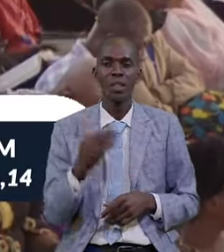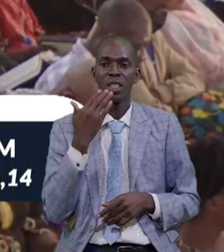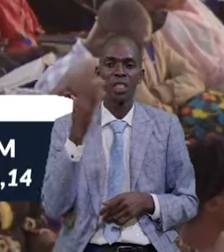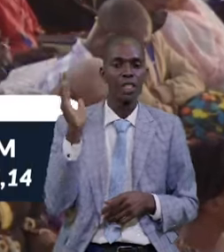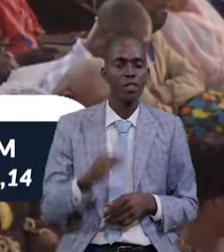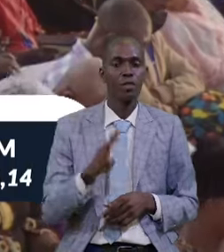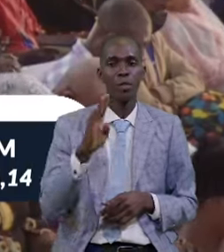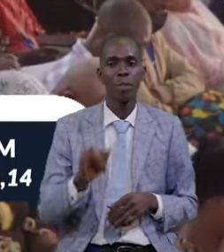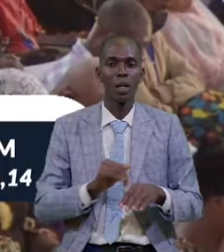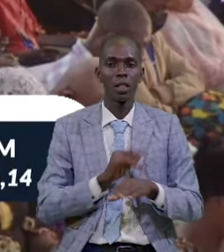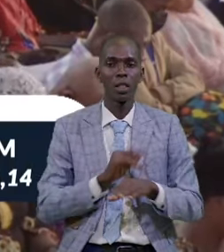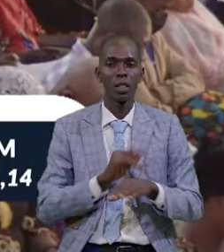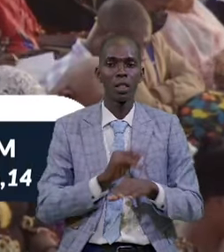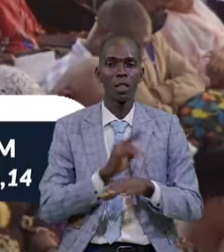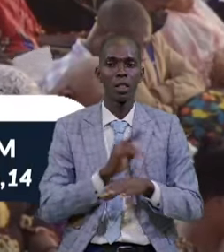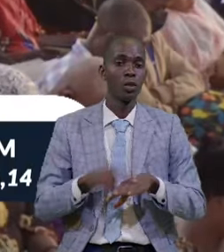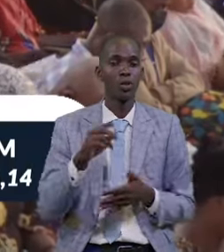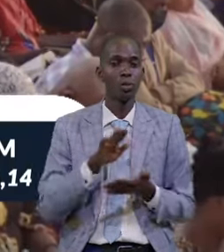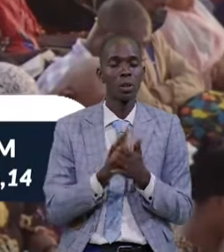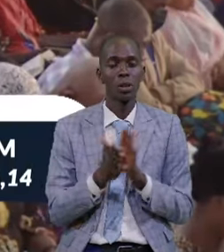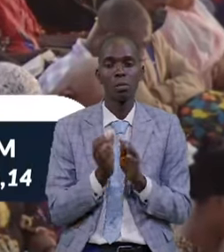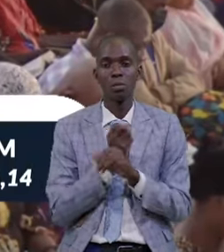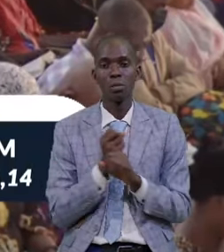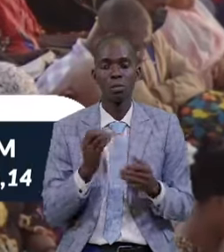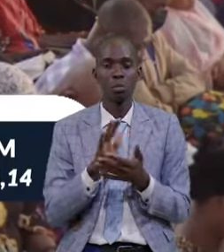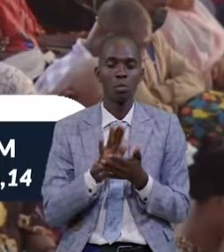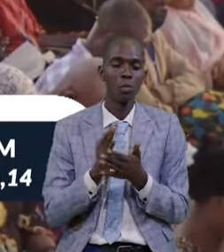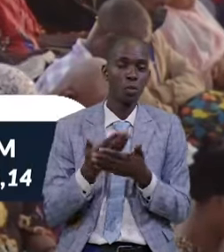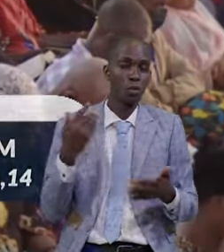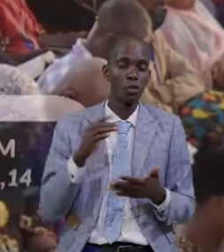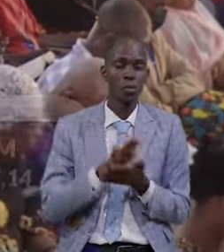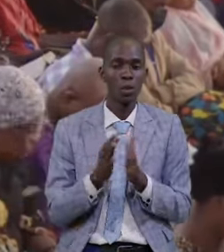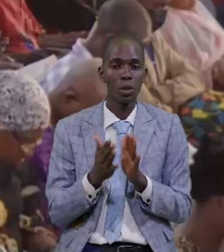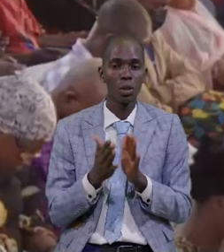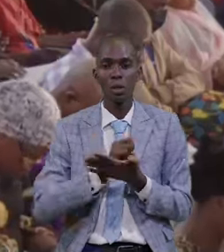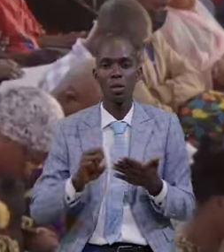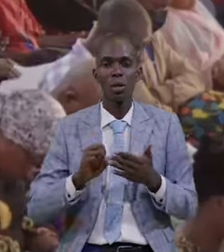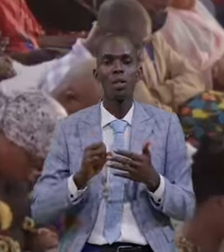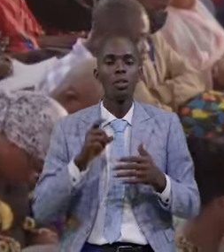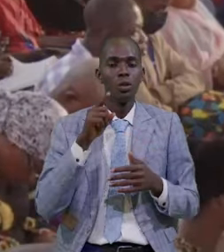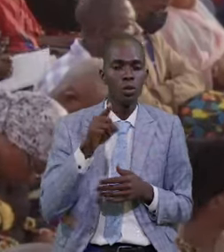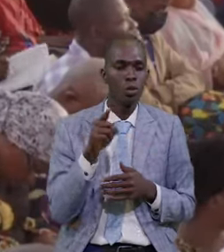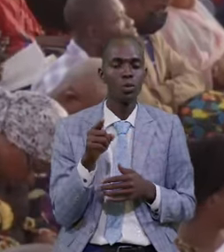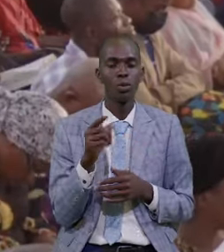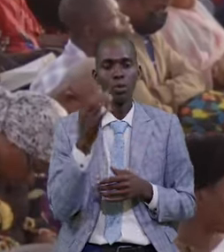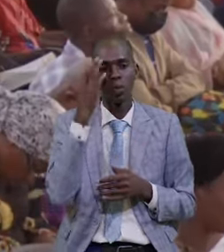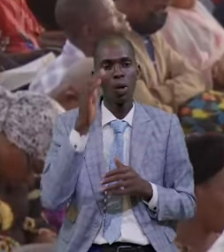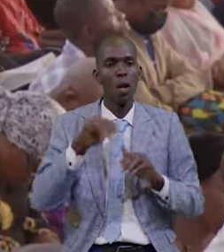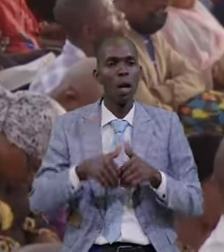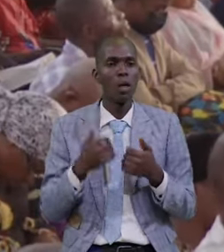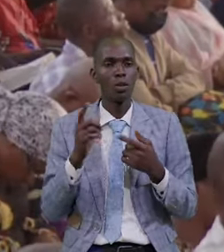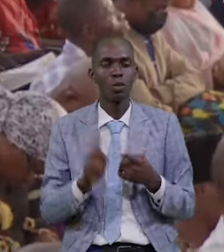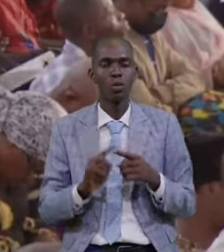nature, before you were saved, before you were sanctified, "know how to give good